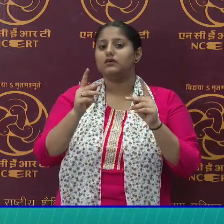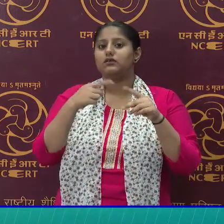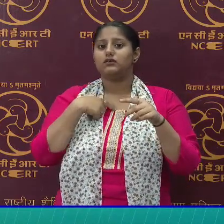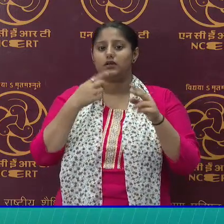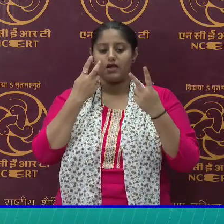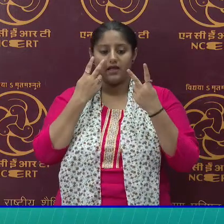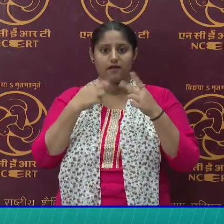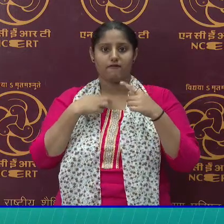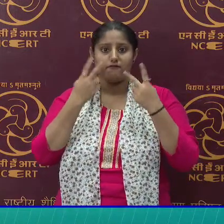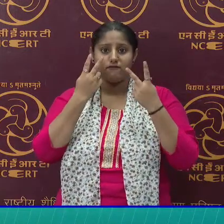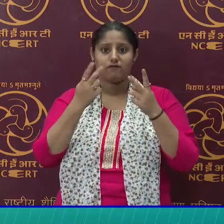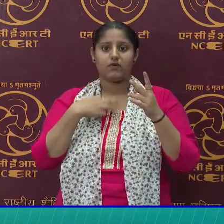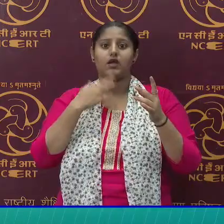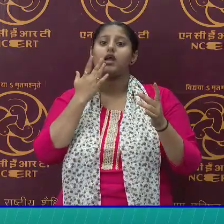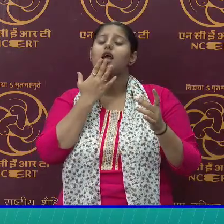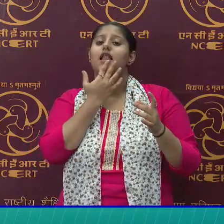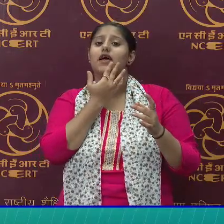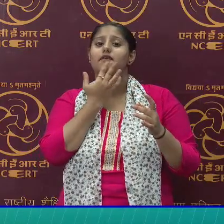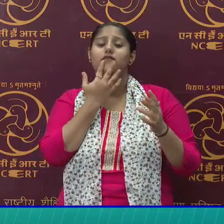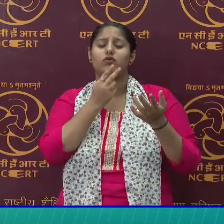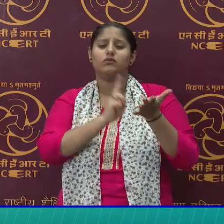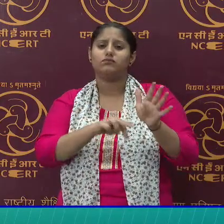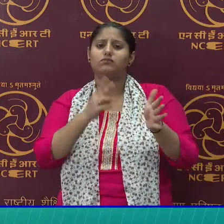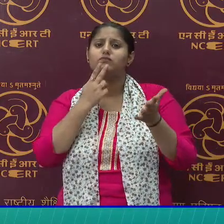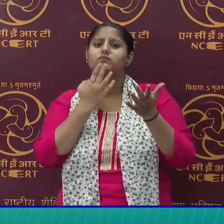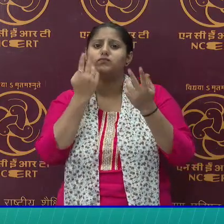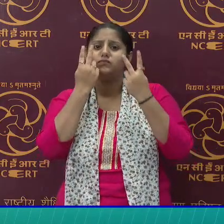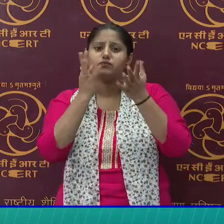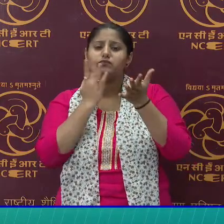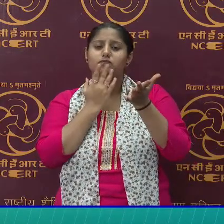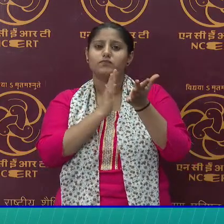you can see here the colorful nature of